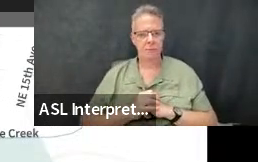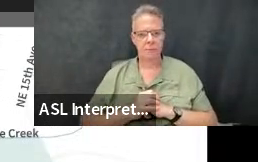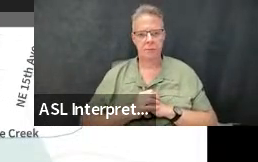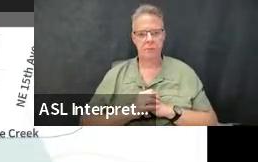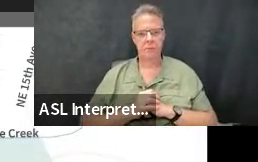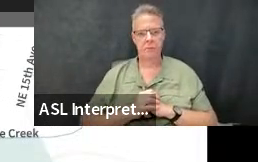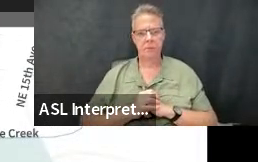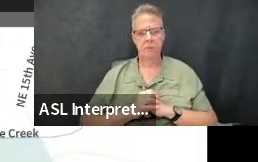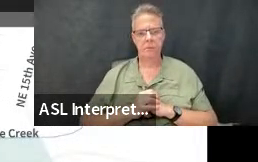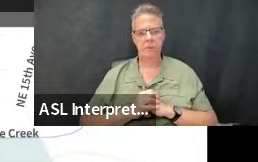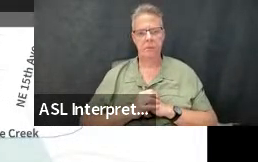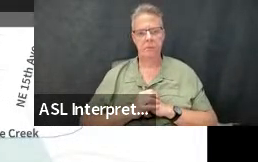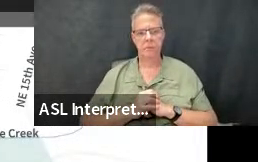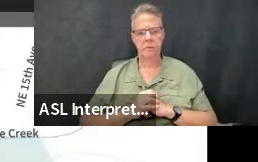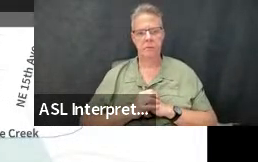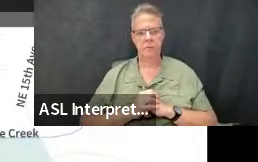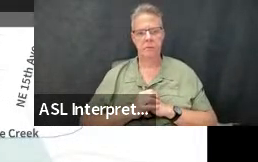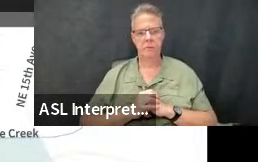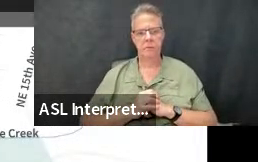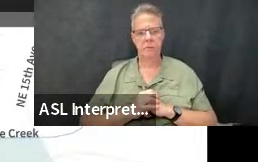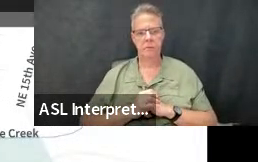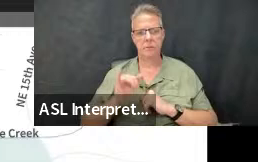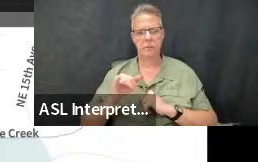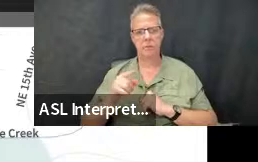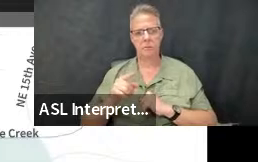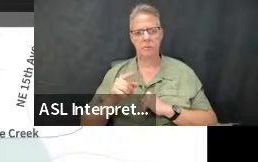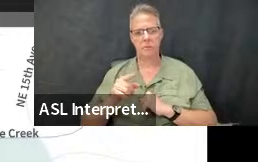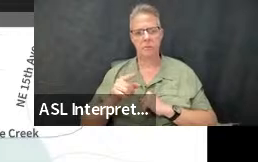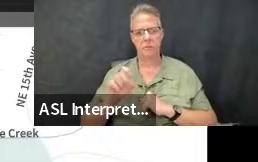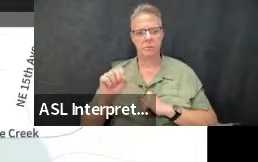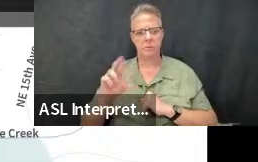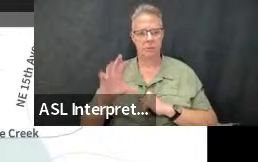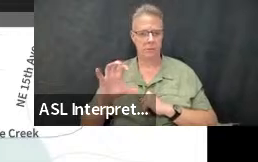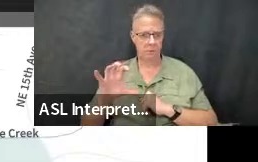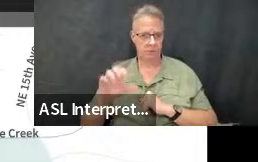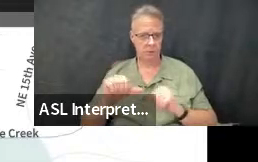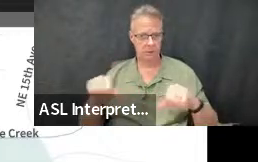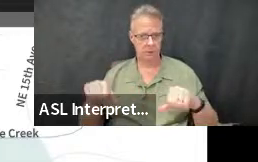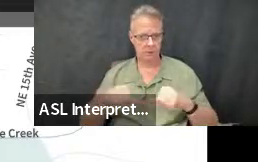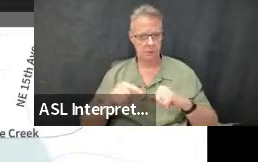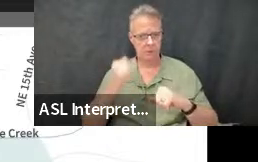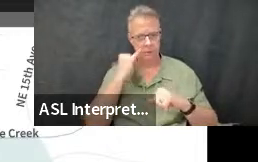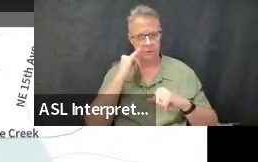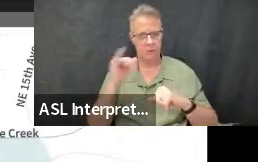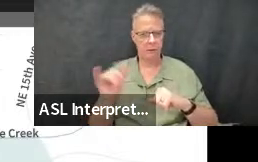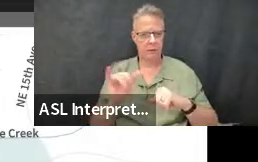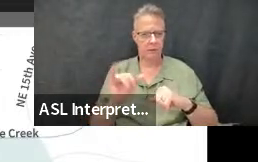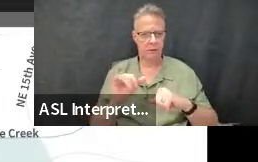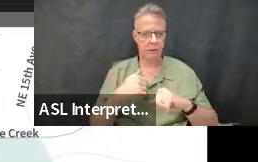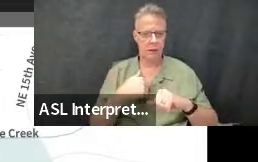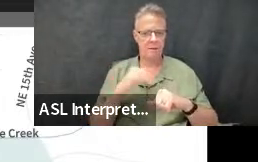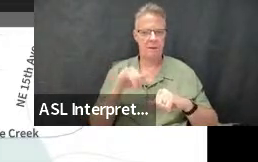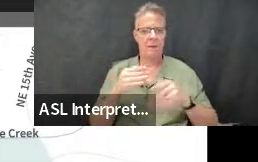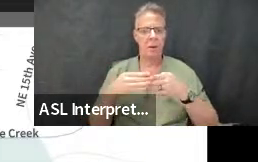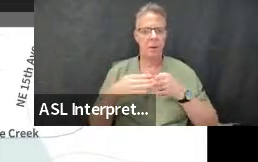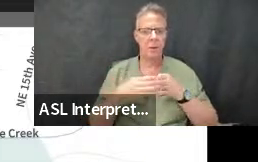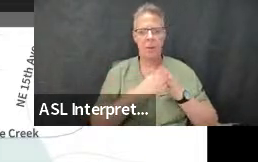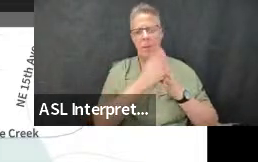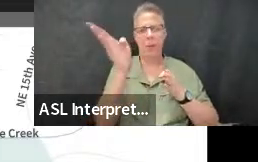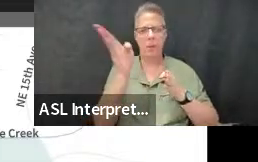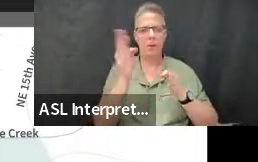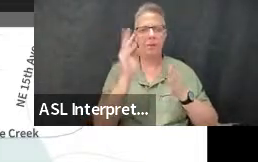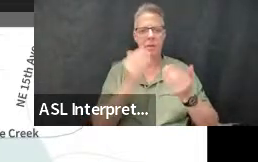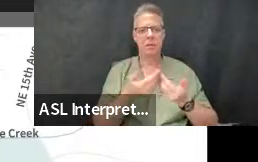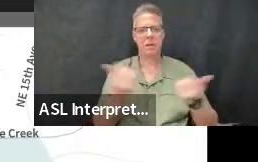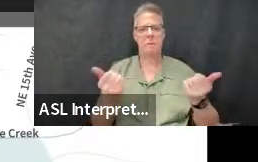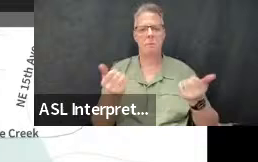The final north portion of the program area, the SR 500 area, we have a similar collector distributor roadway helping separate